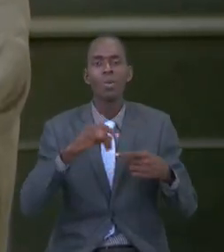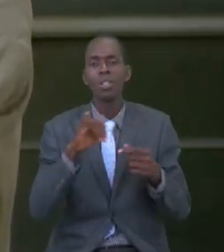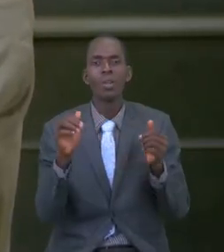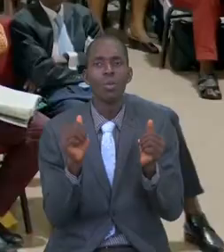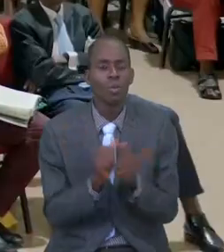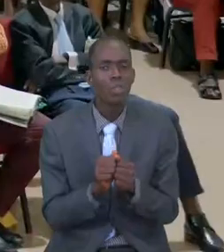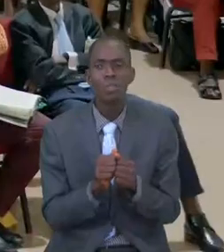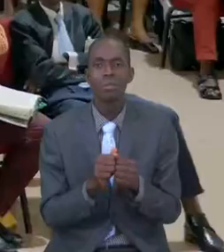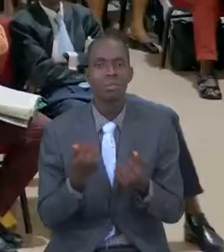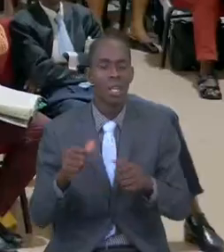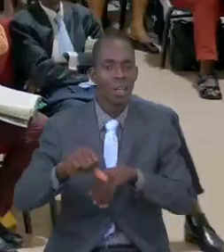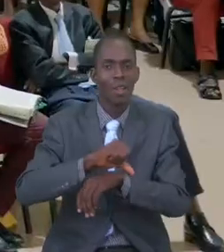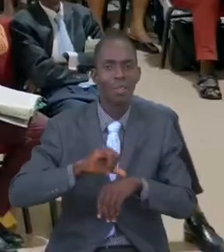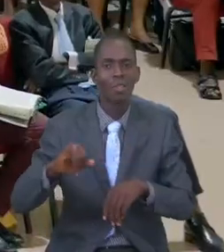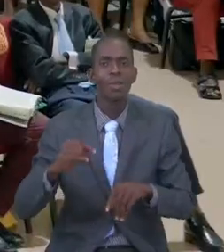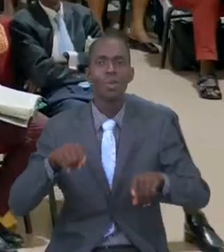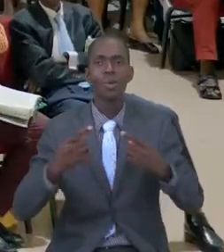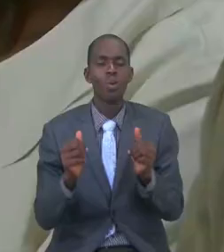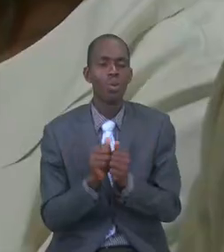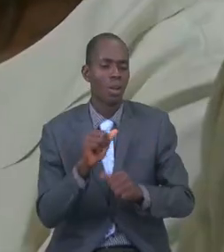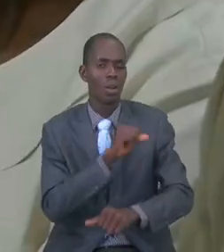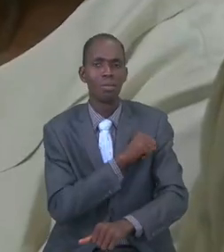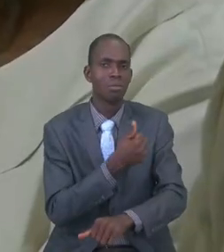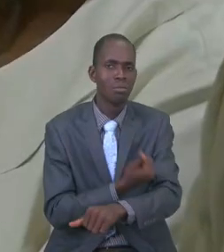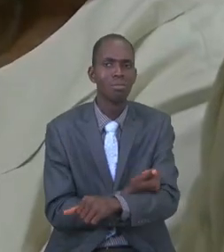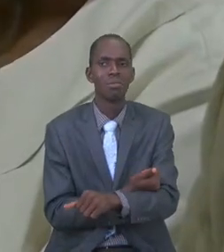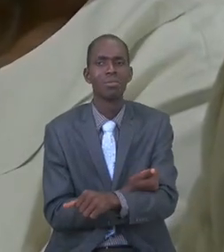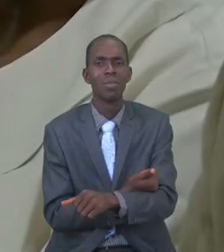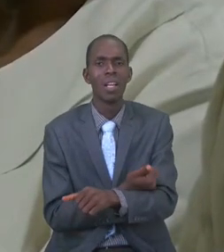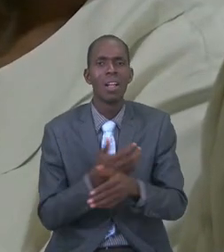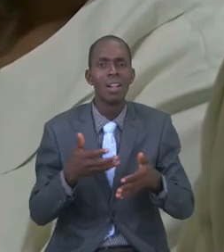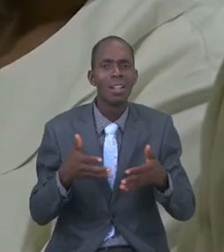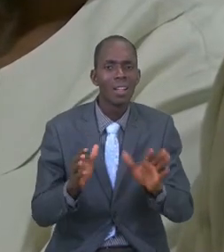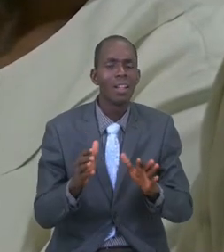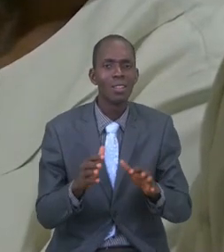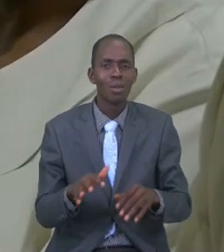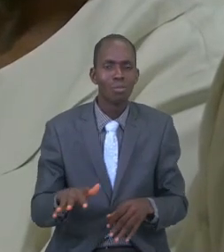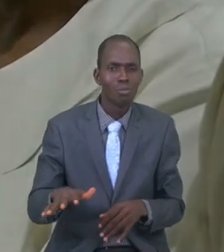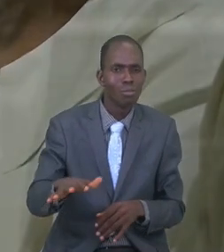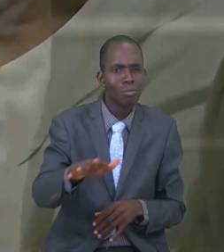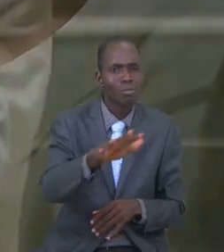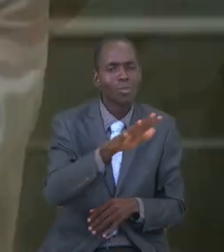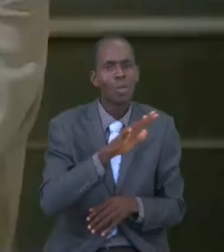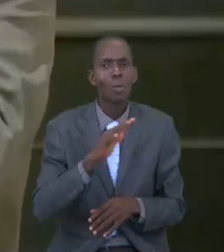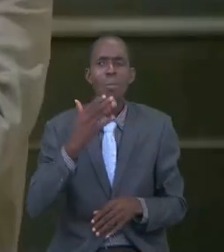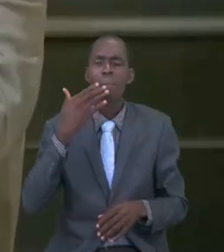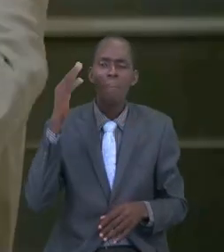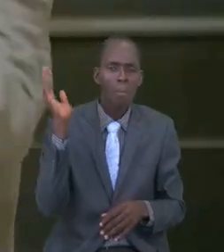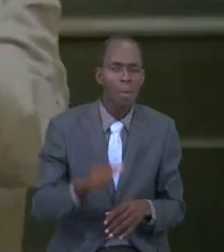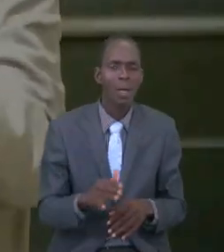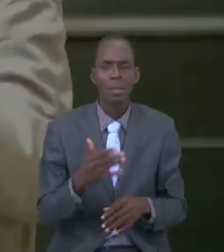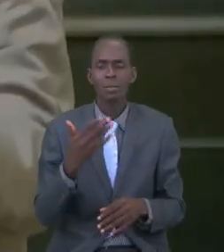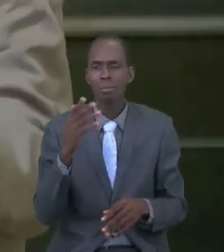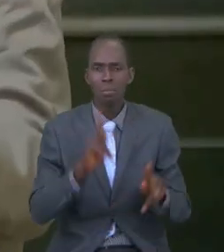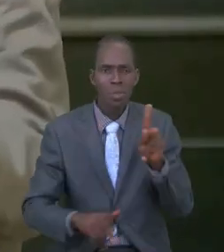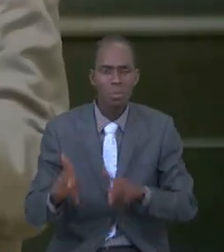unction. Amen. We're going with authority. Amen. Let those evil personalities clear